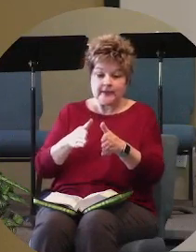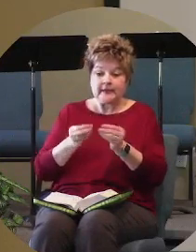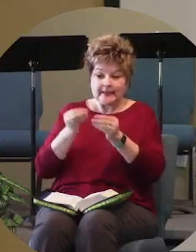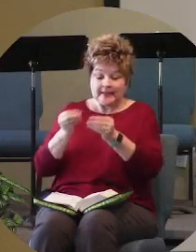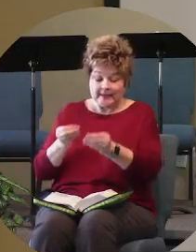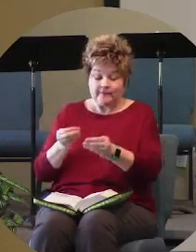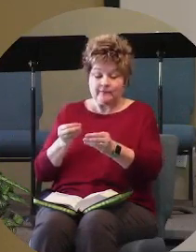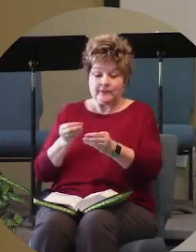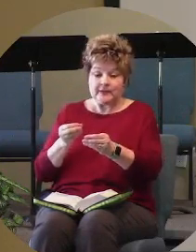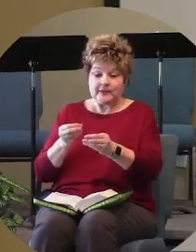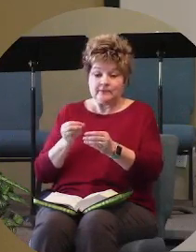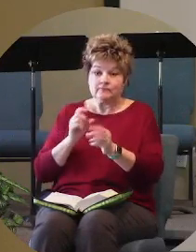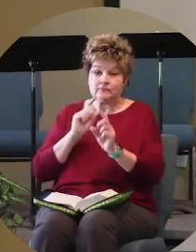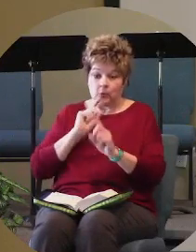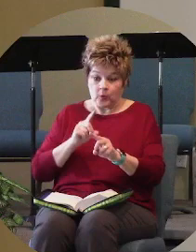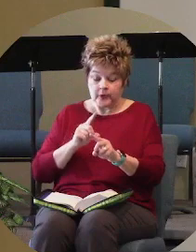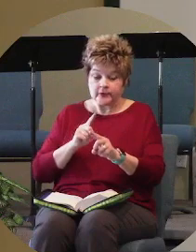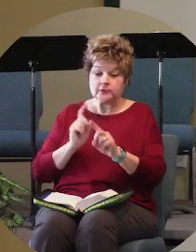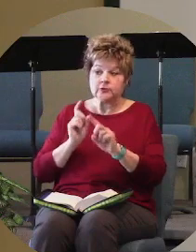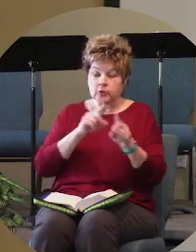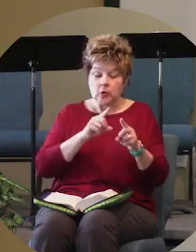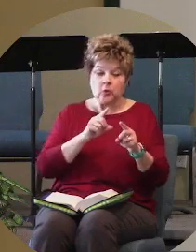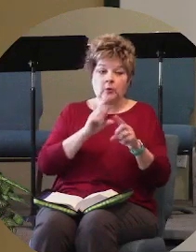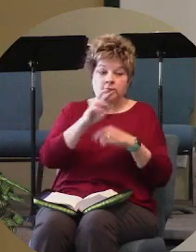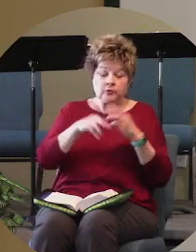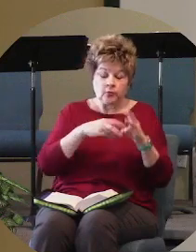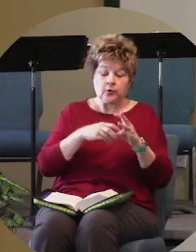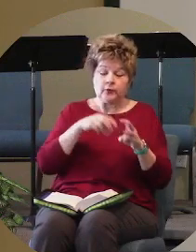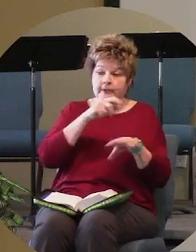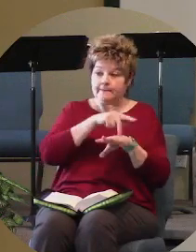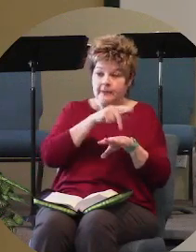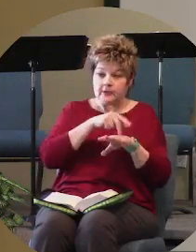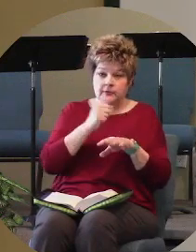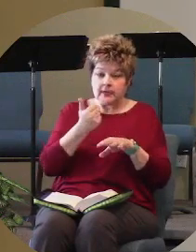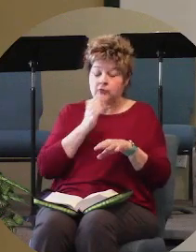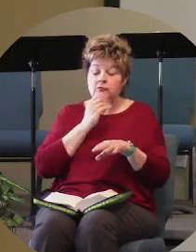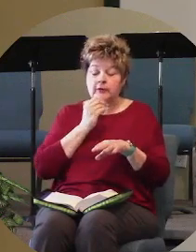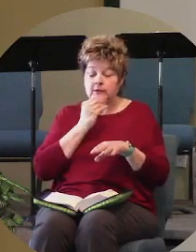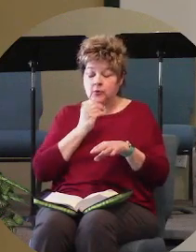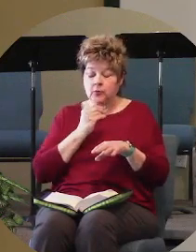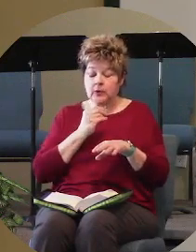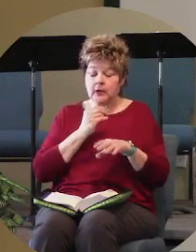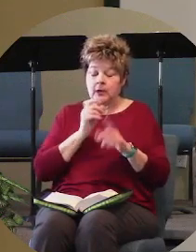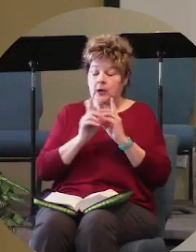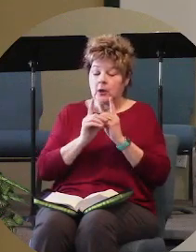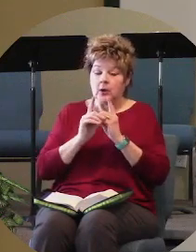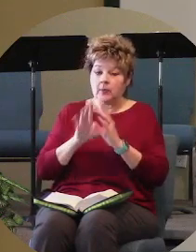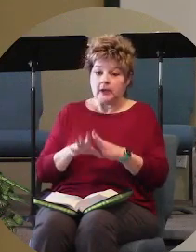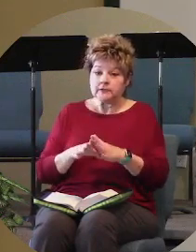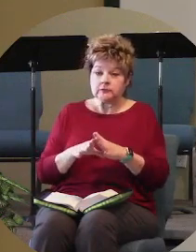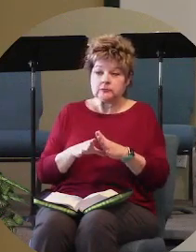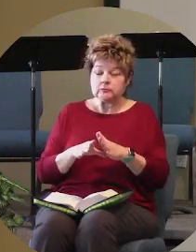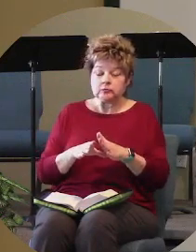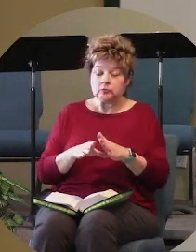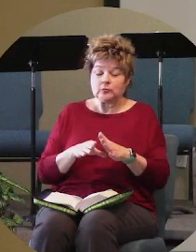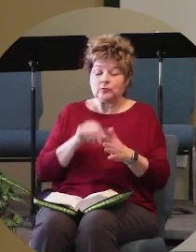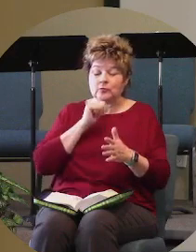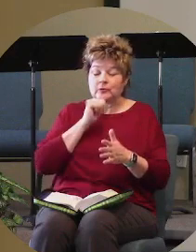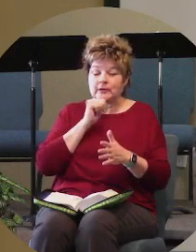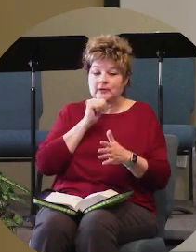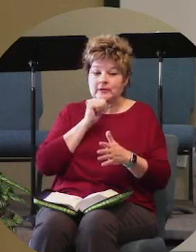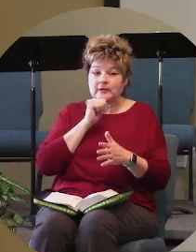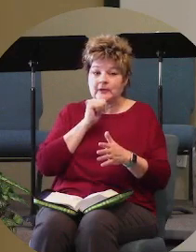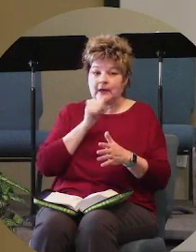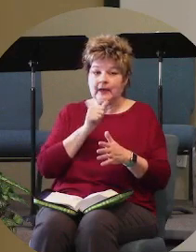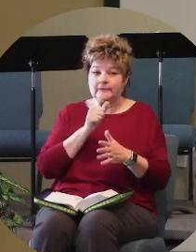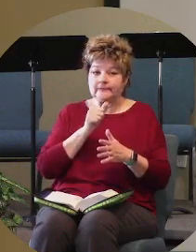orders to go into a world that Peter and the other Hebrew apostles really weren't privy to